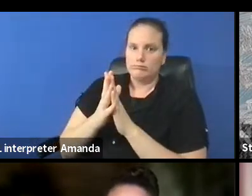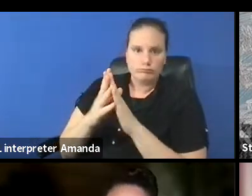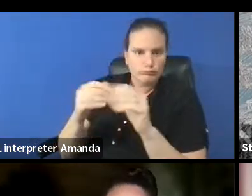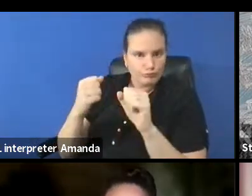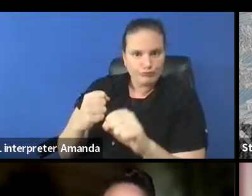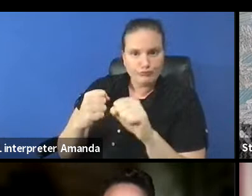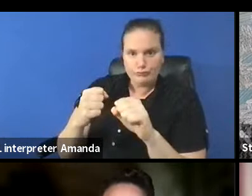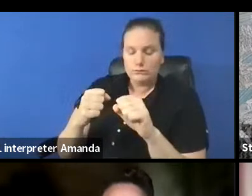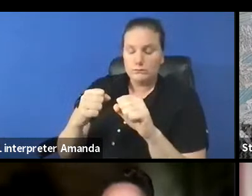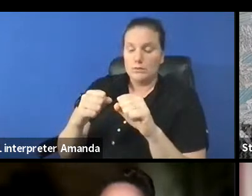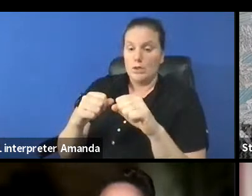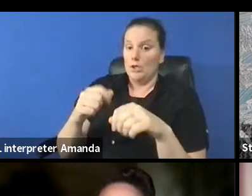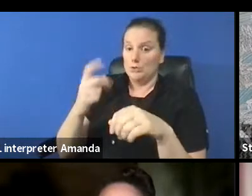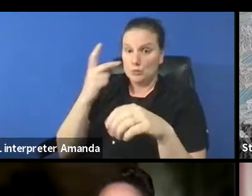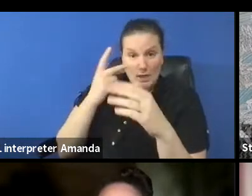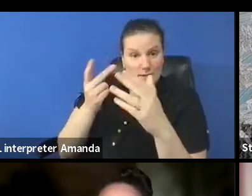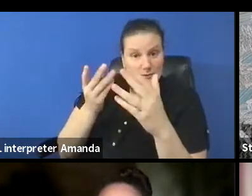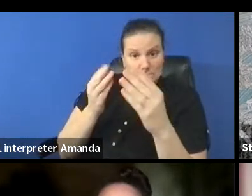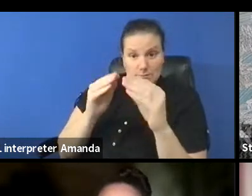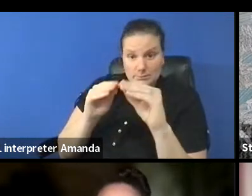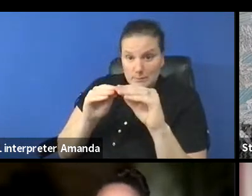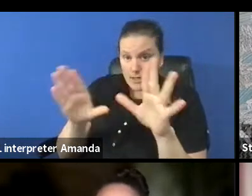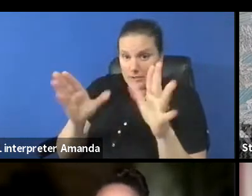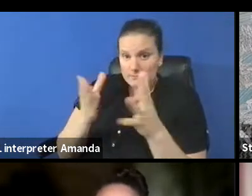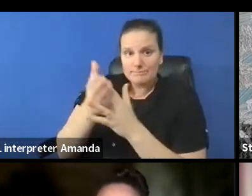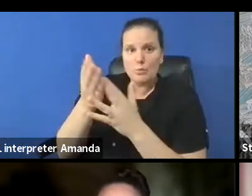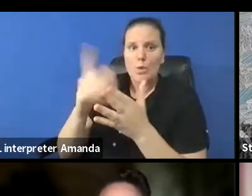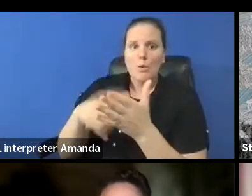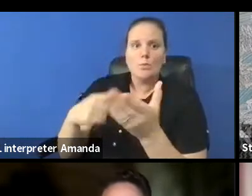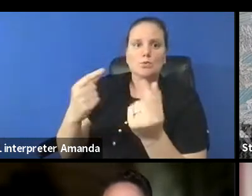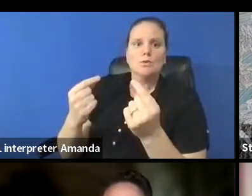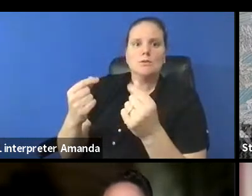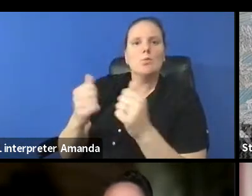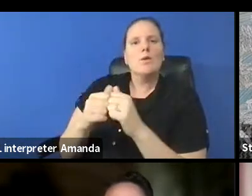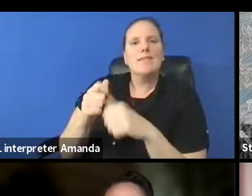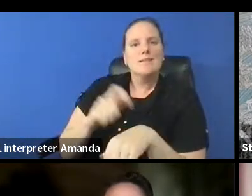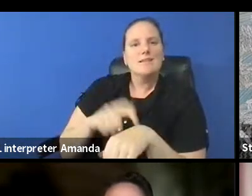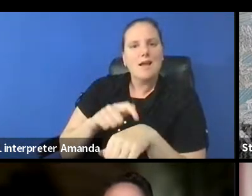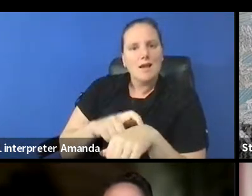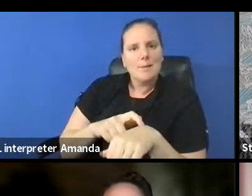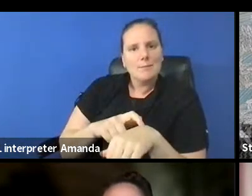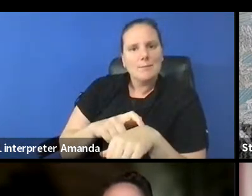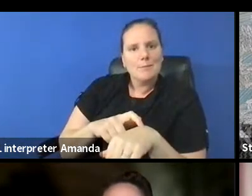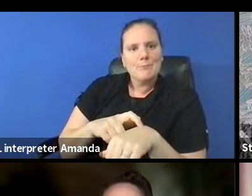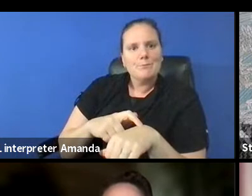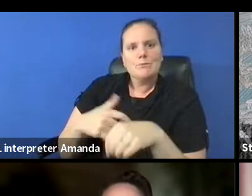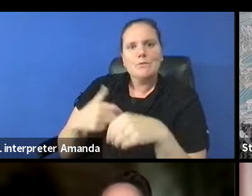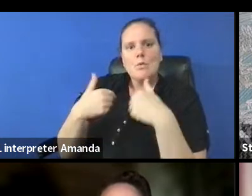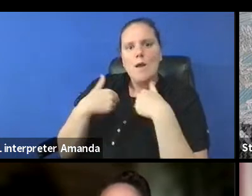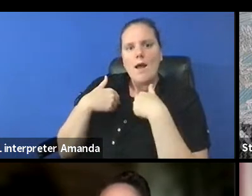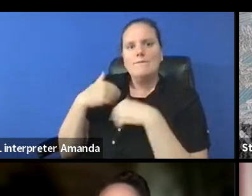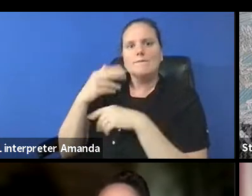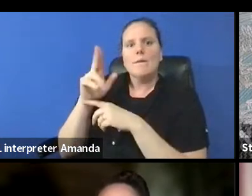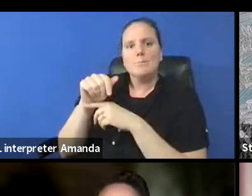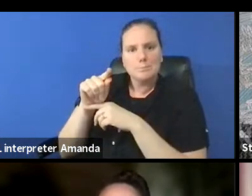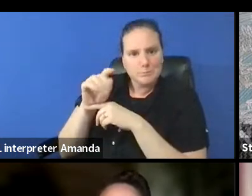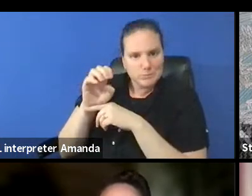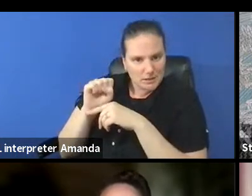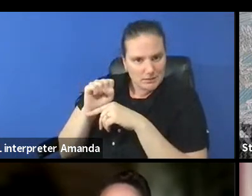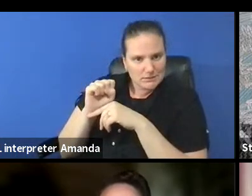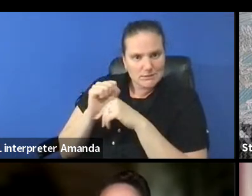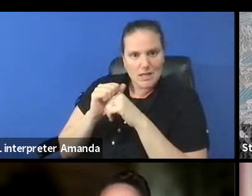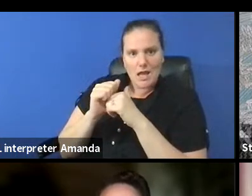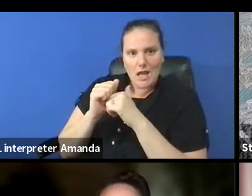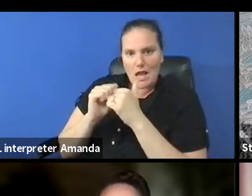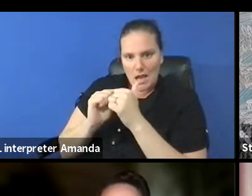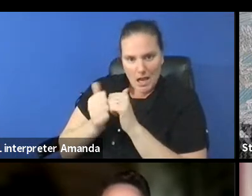what we're saying we're doing. And then maybe it can evolve through time in terms of kind of having some updates on, how